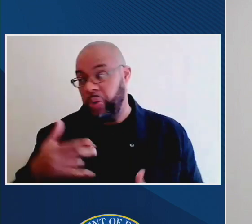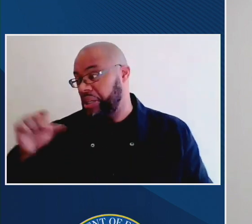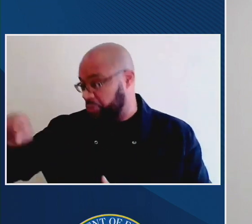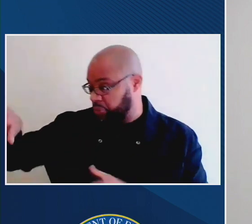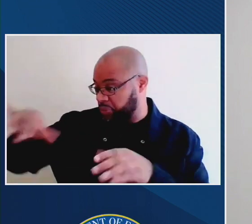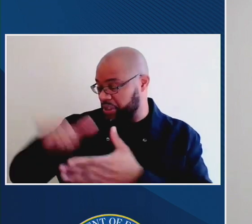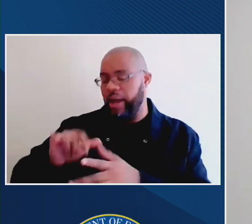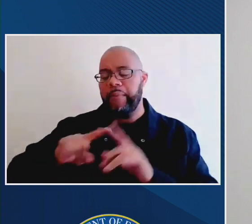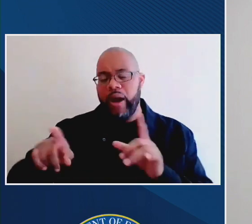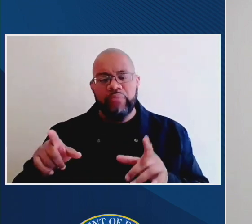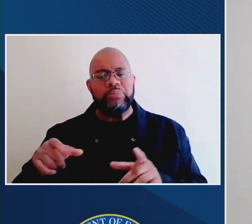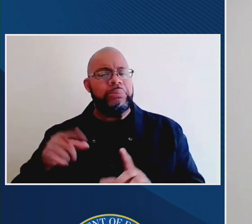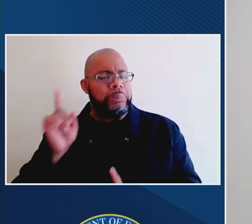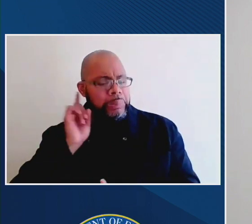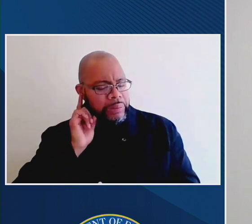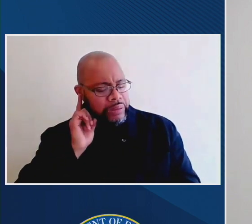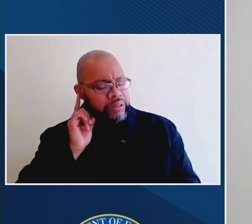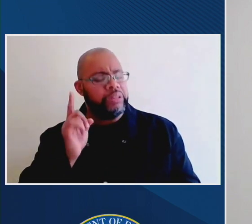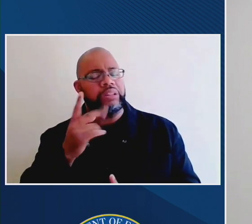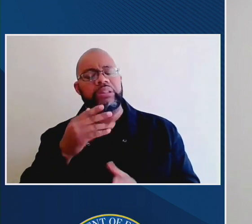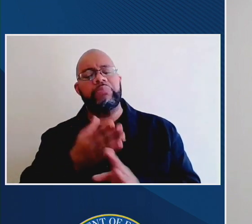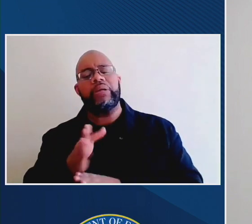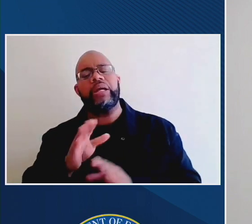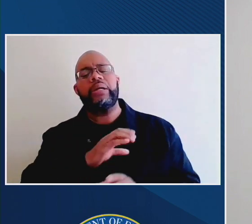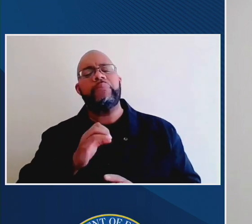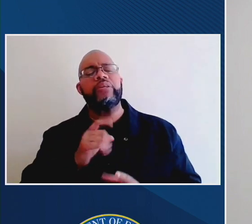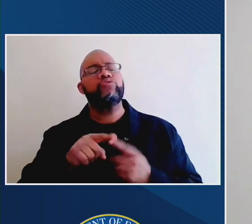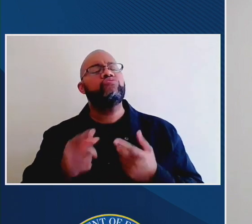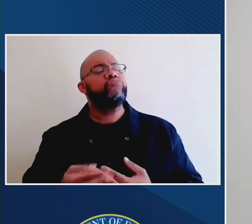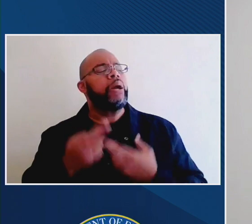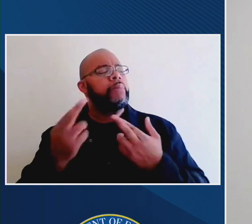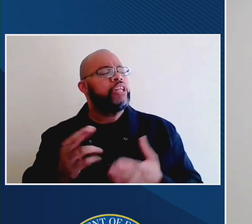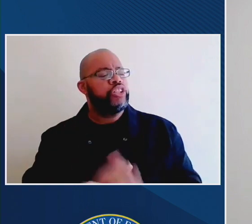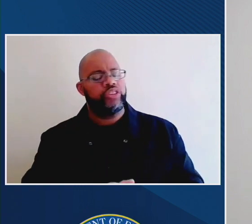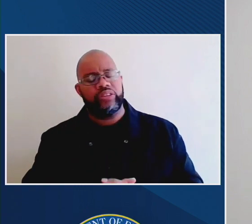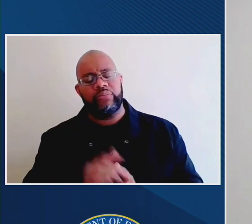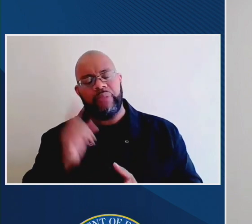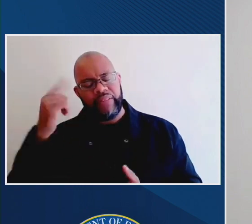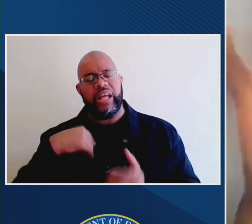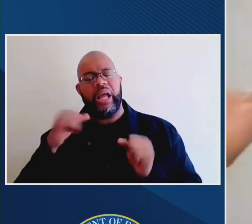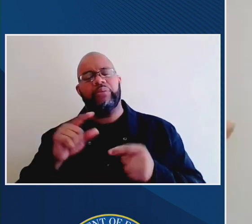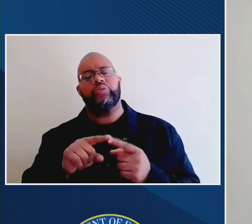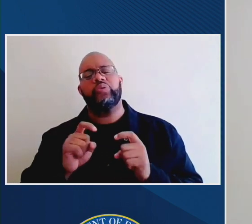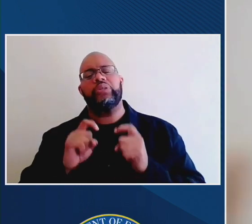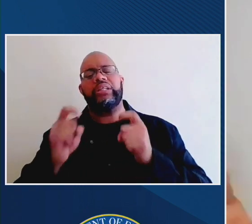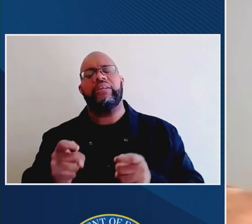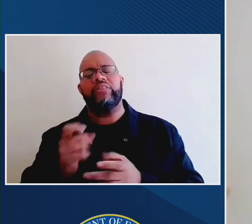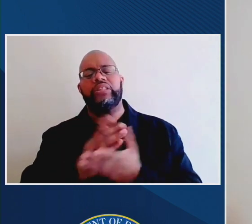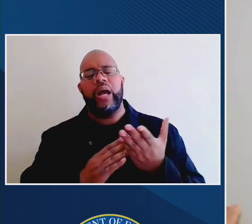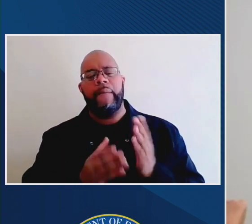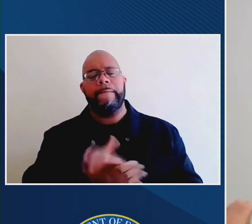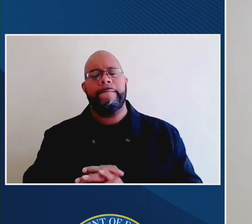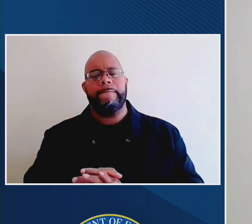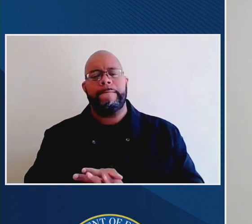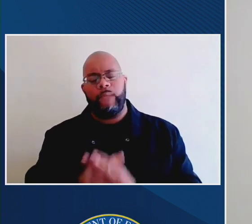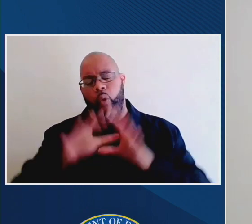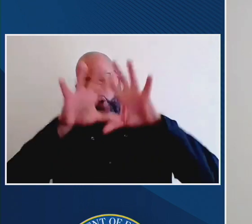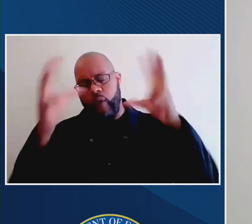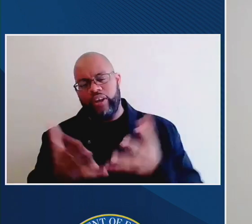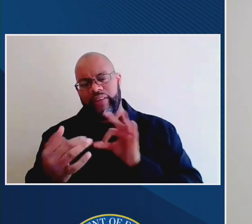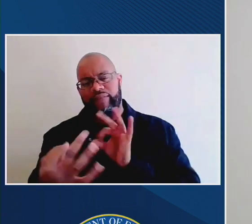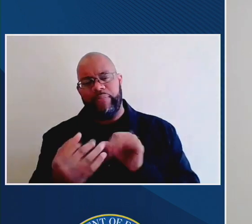the main committee. Again, it's your recommendation, but I think I'll hopefully be able to give you some overarching feedback on